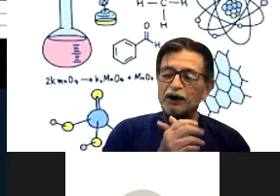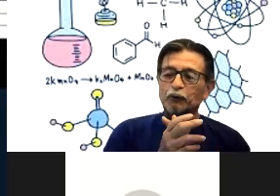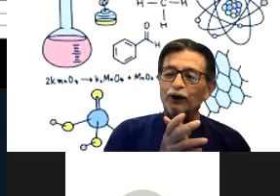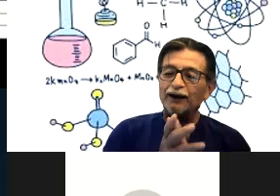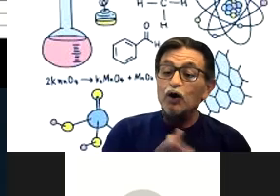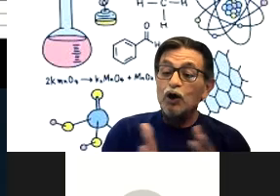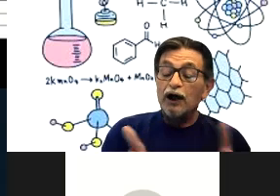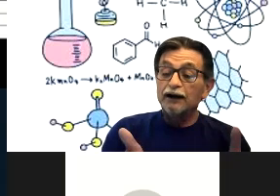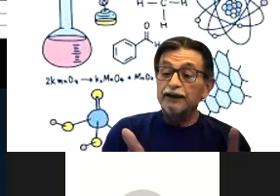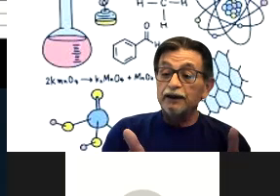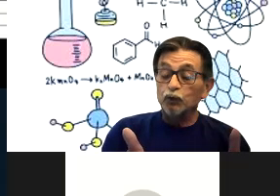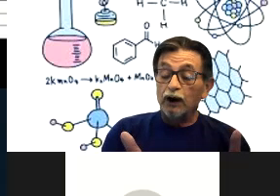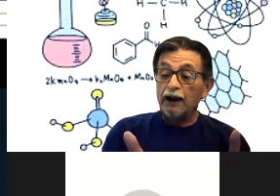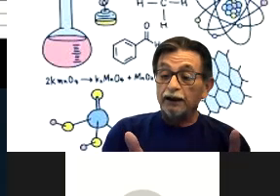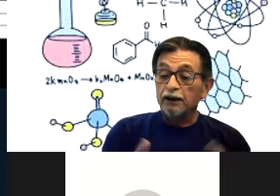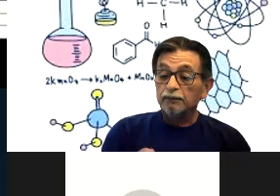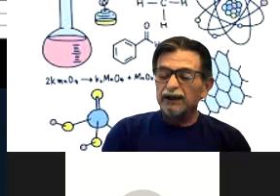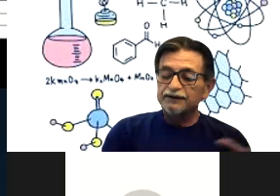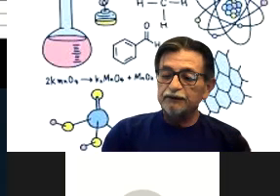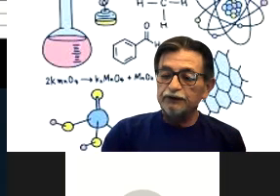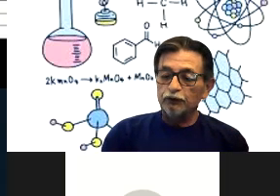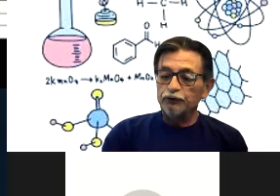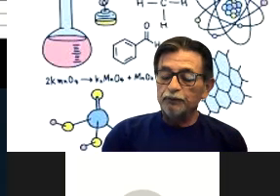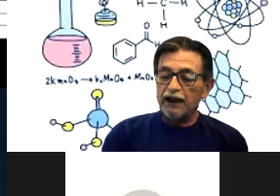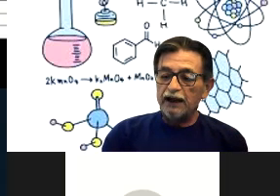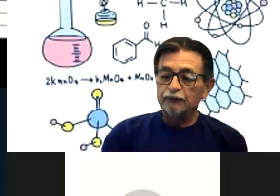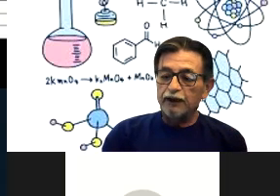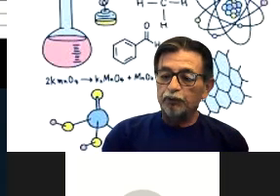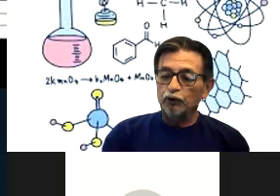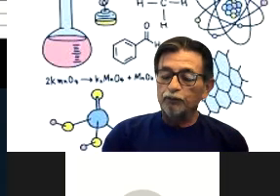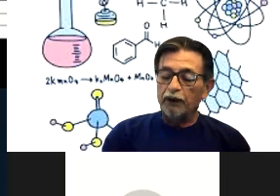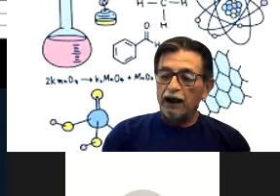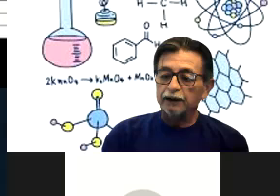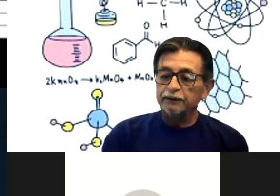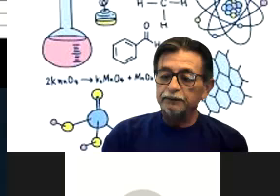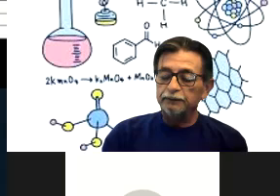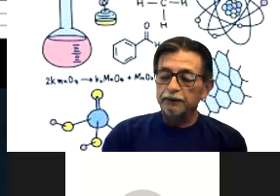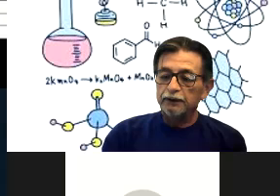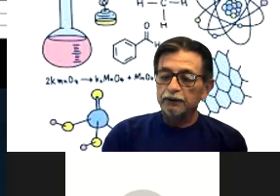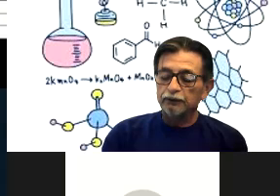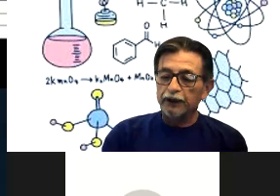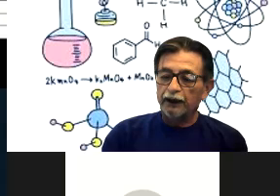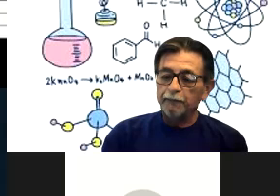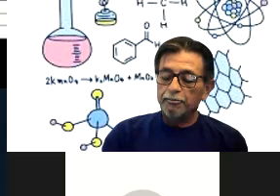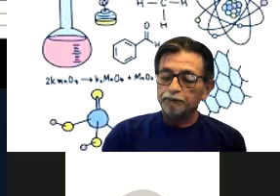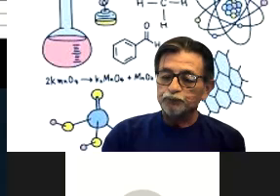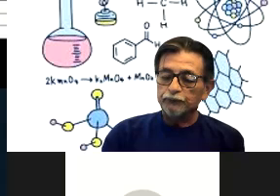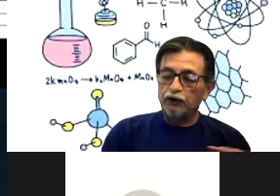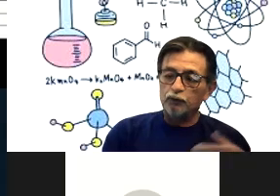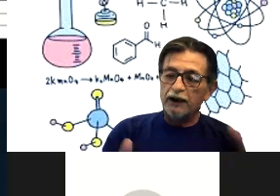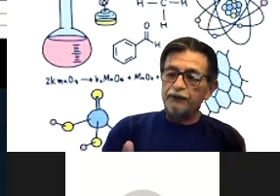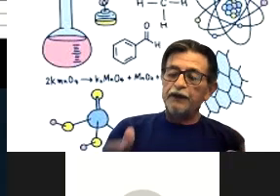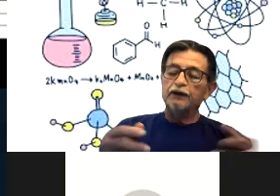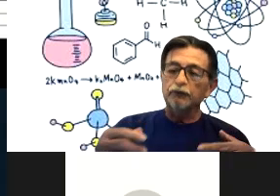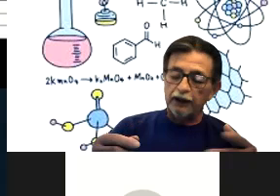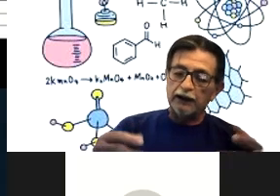no matter what. Again, why? Because even though you may have a polar bond, okay, and